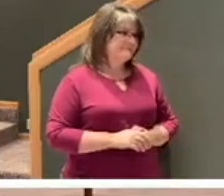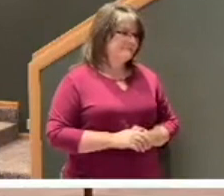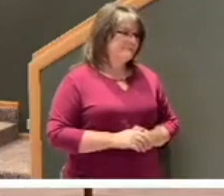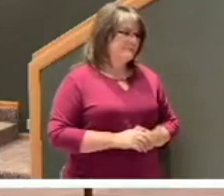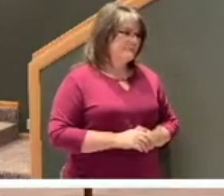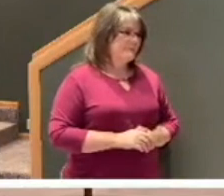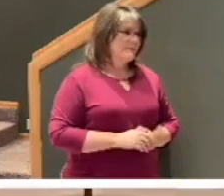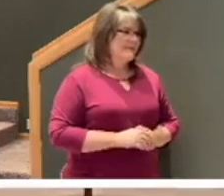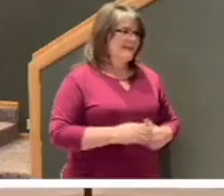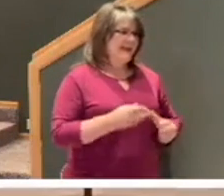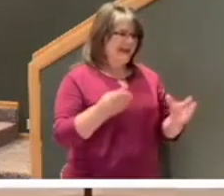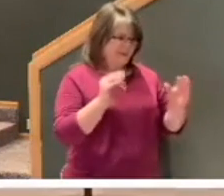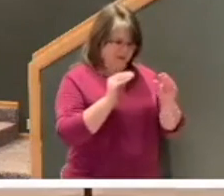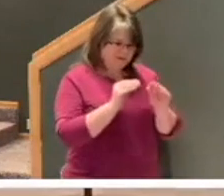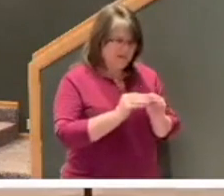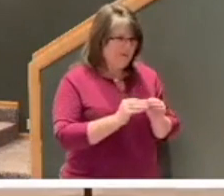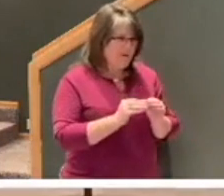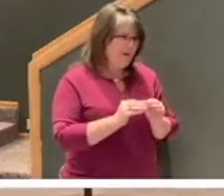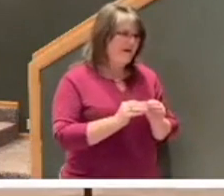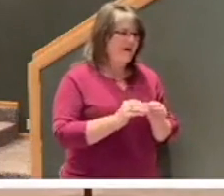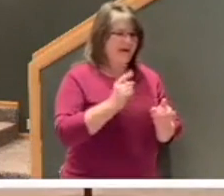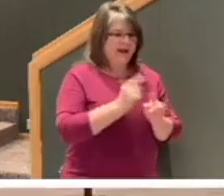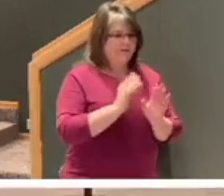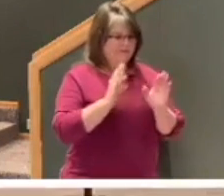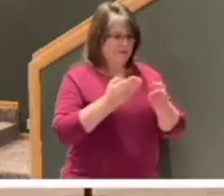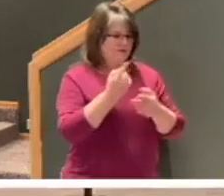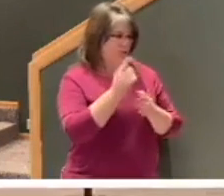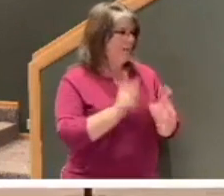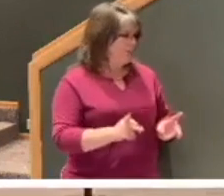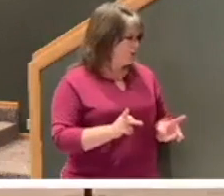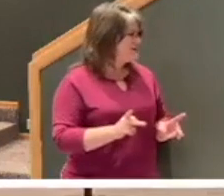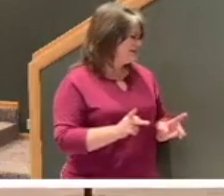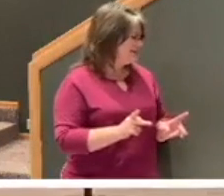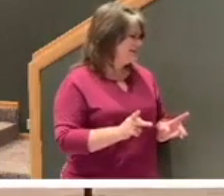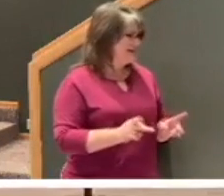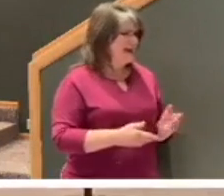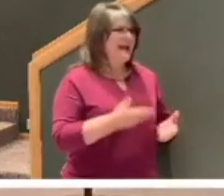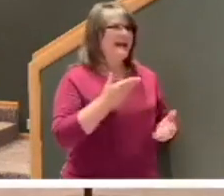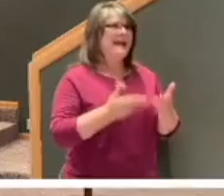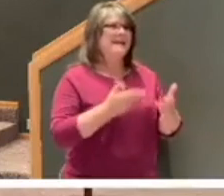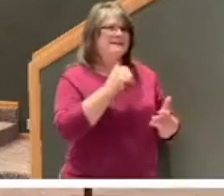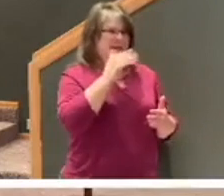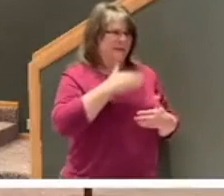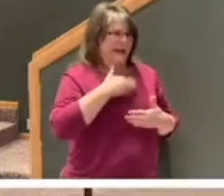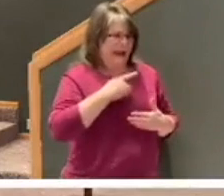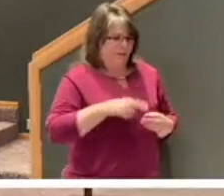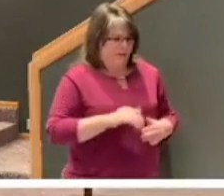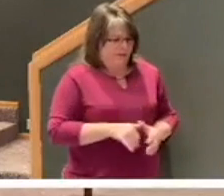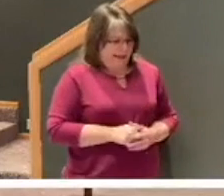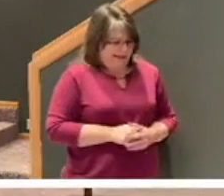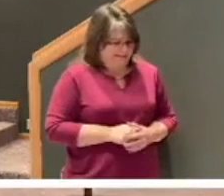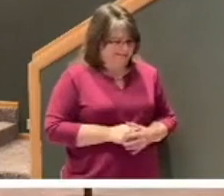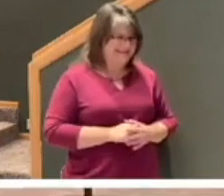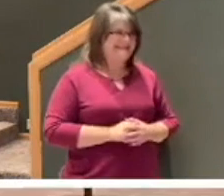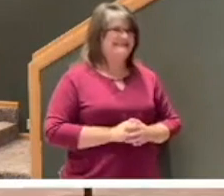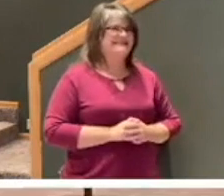And there's more. I'm just highlighting one person. And he's probably not happy